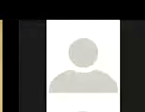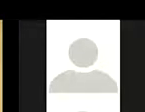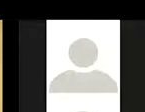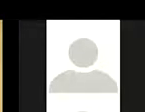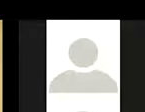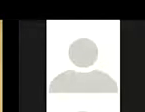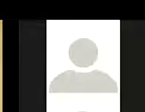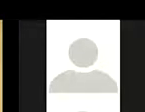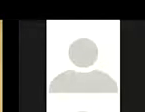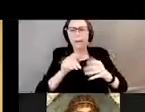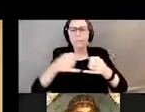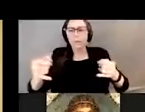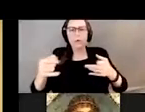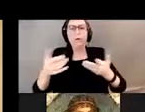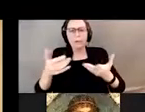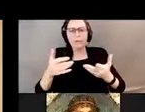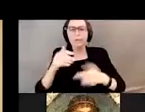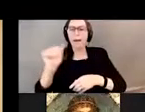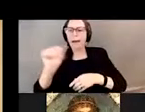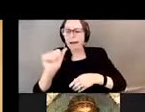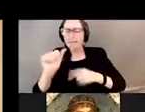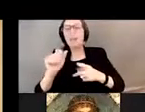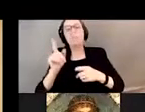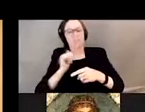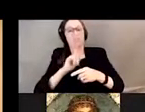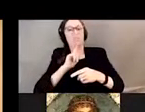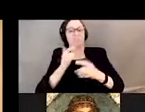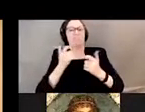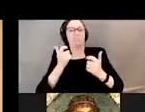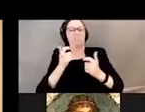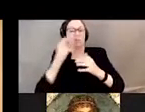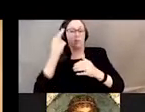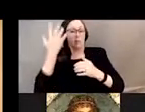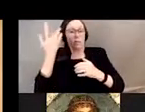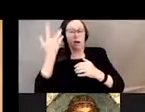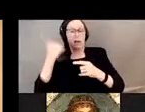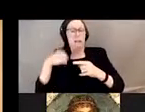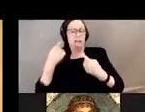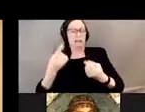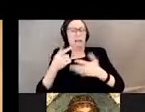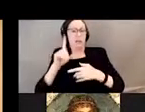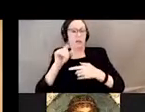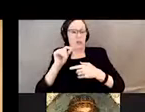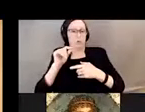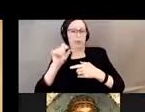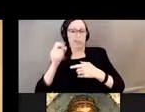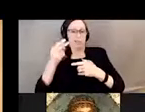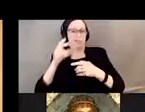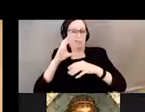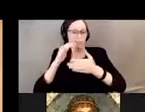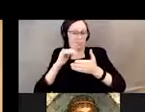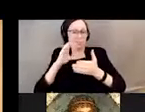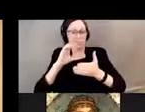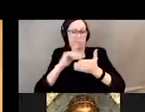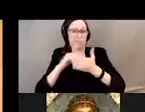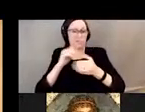ended when it came to Pakistan. And so that's gonna be a major reason why in the 20th century, these two countries will interfere with